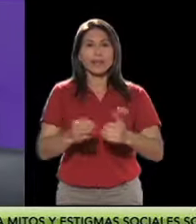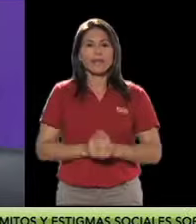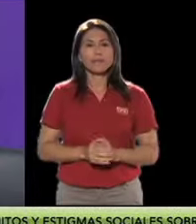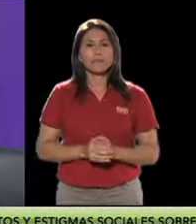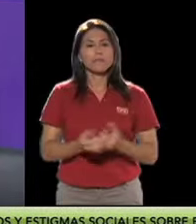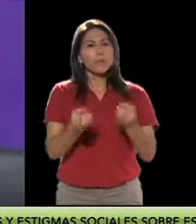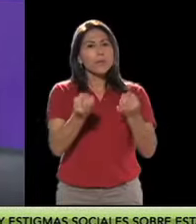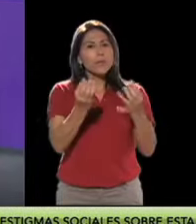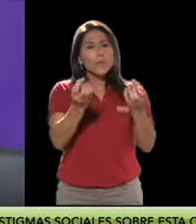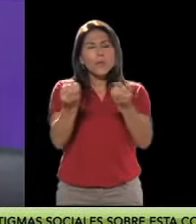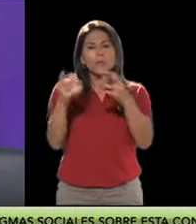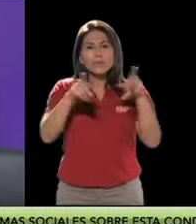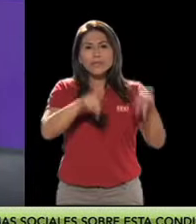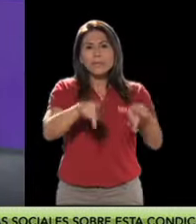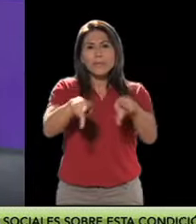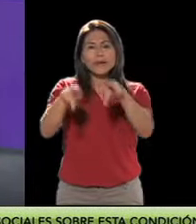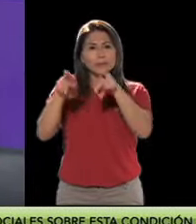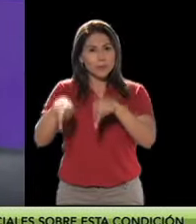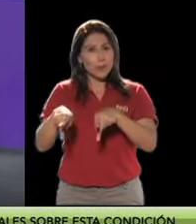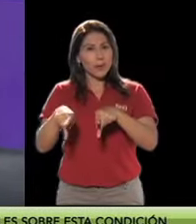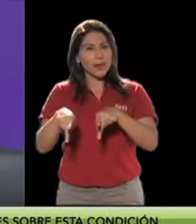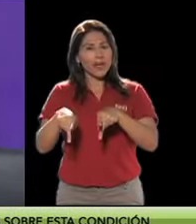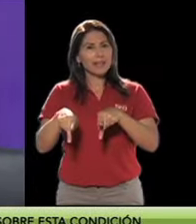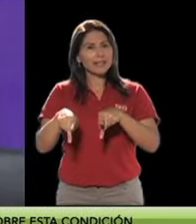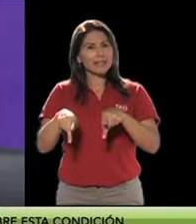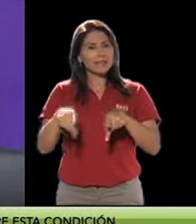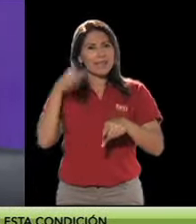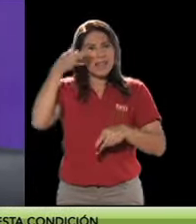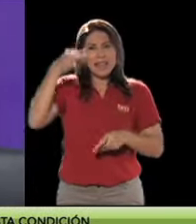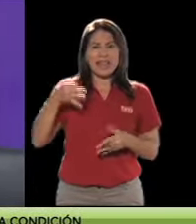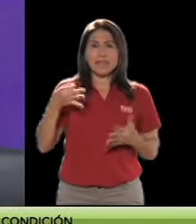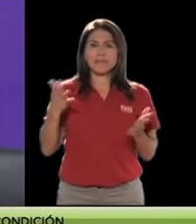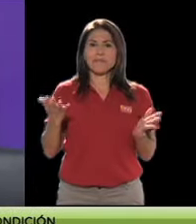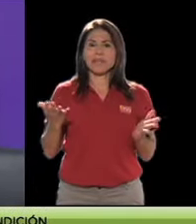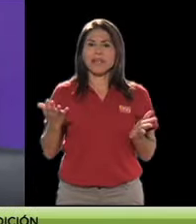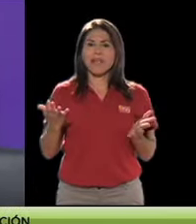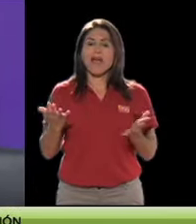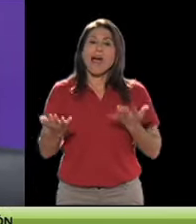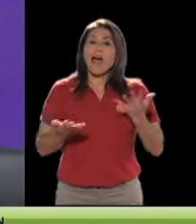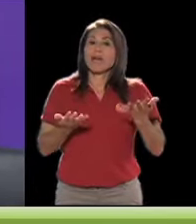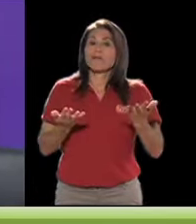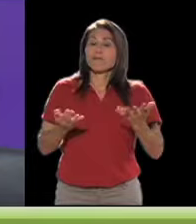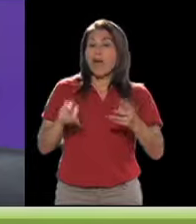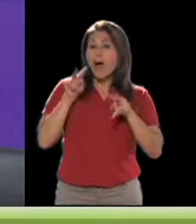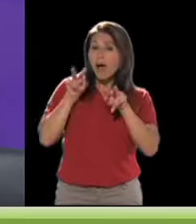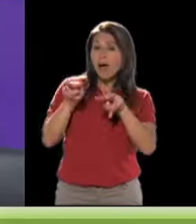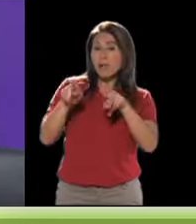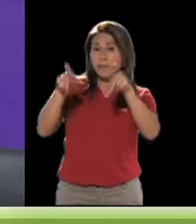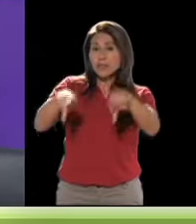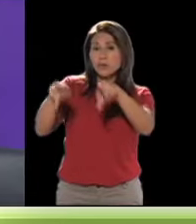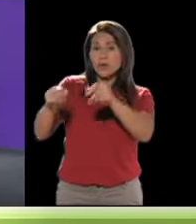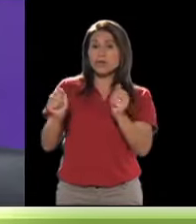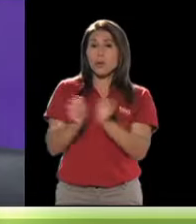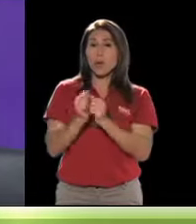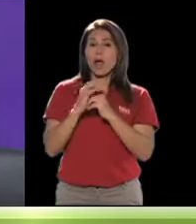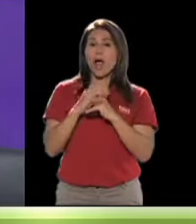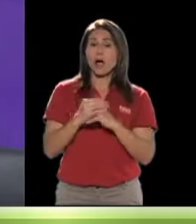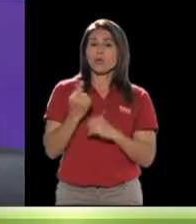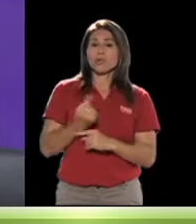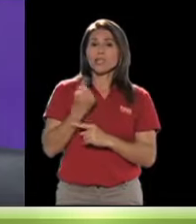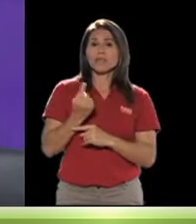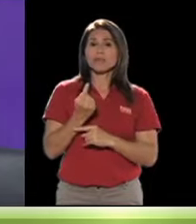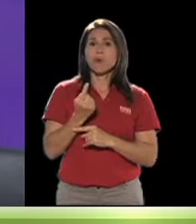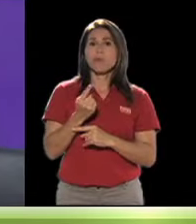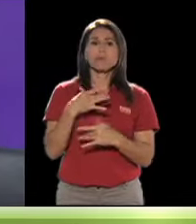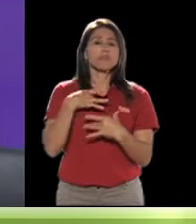assume Muchas that those of personas us with parecen autism asumir que have nosotros, any las interest in personas sex con and autismo, no therefore tenemos interés en el